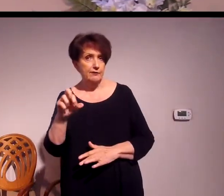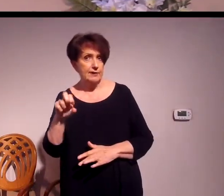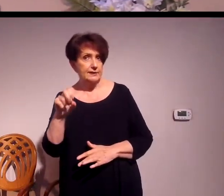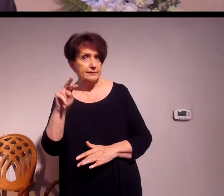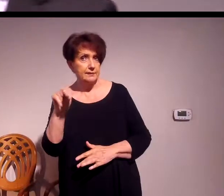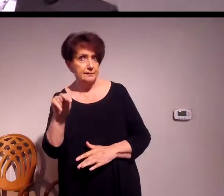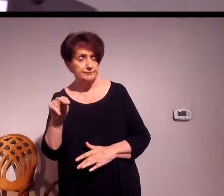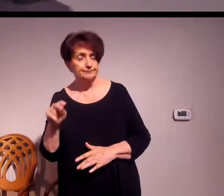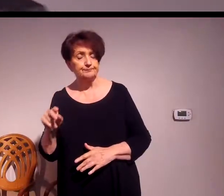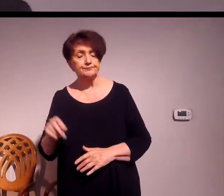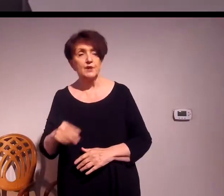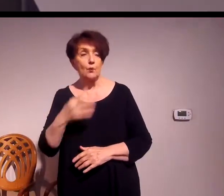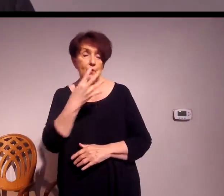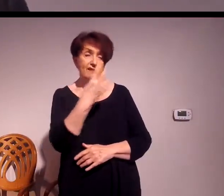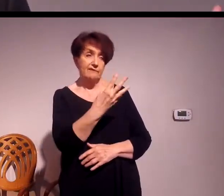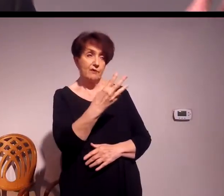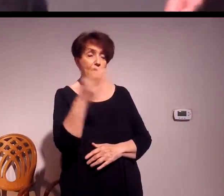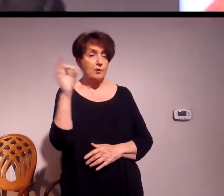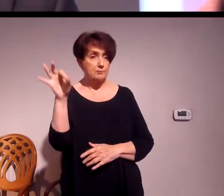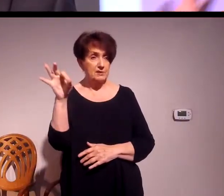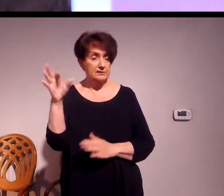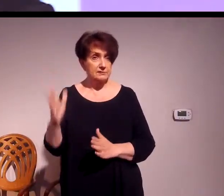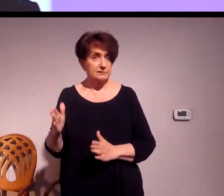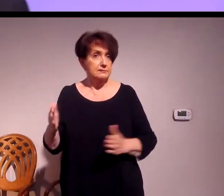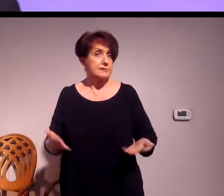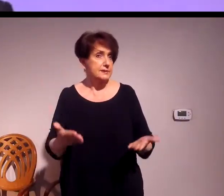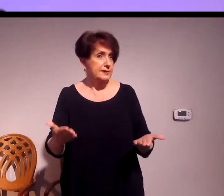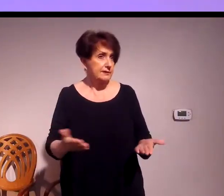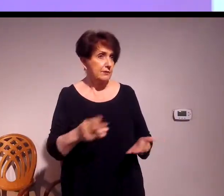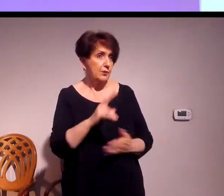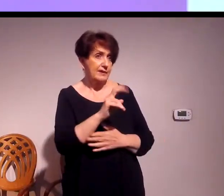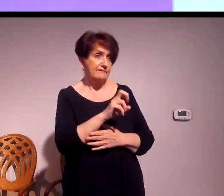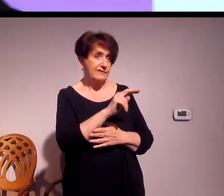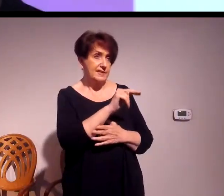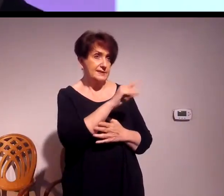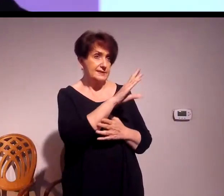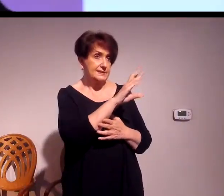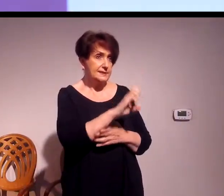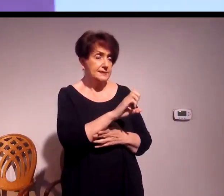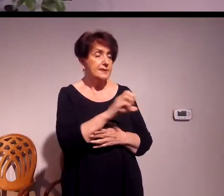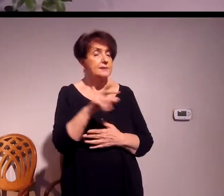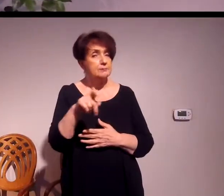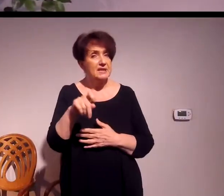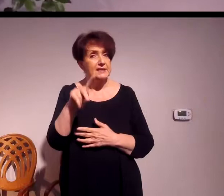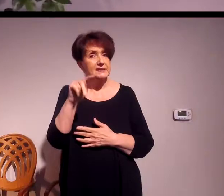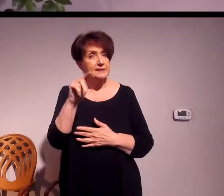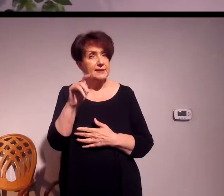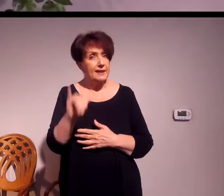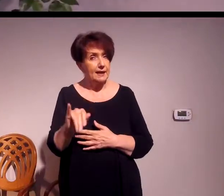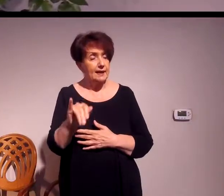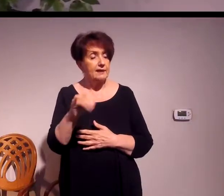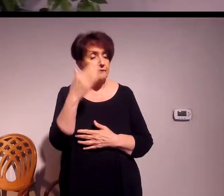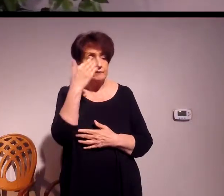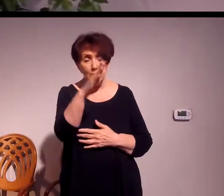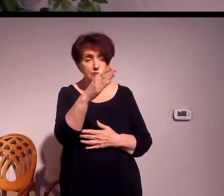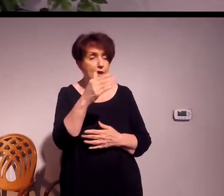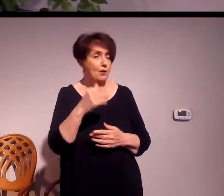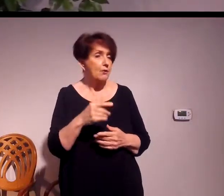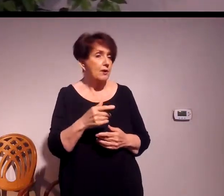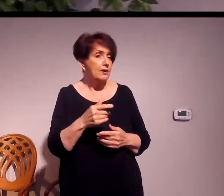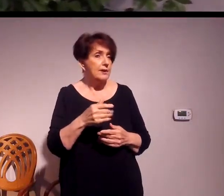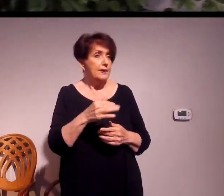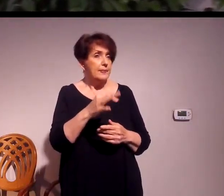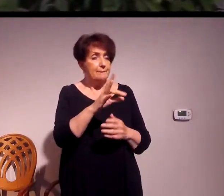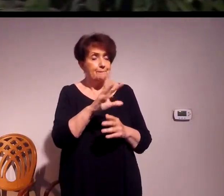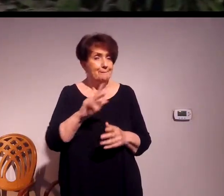right? Well, we've got four reverends here, so you know, we've got Reverend Vince, and we've got Reverend Patty, too. And if you don't know the back scenes around here, you may